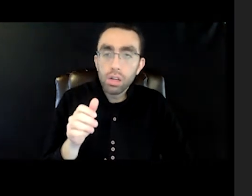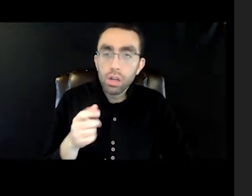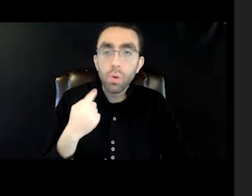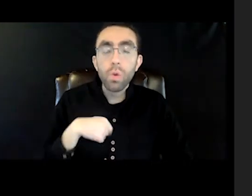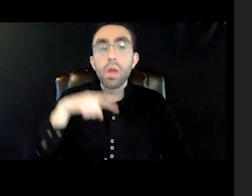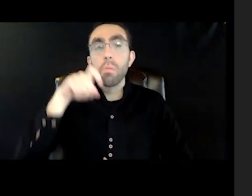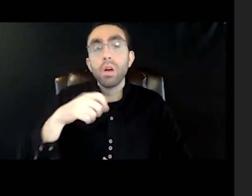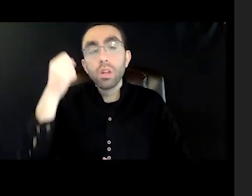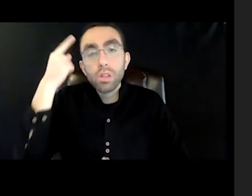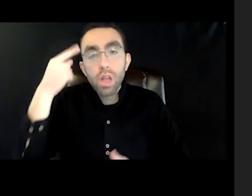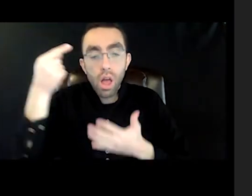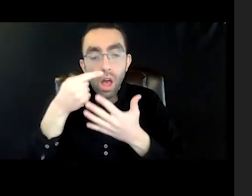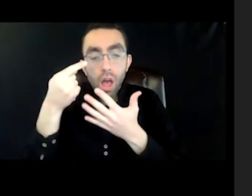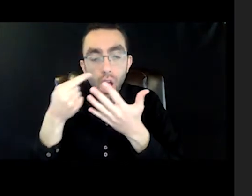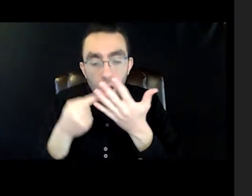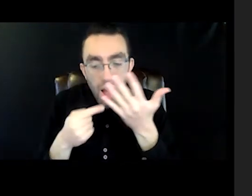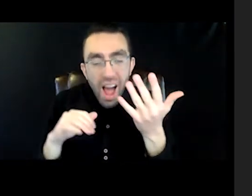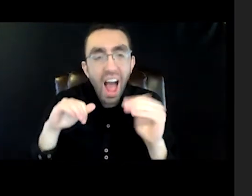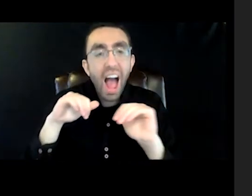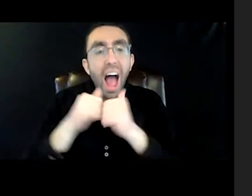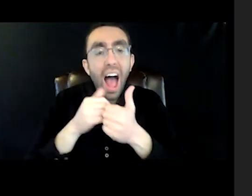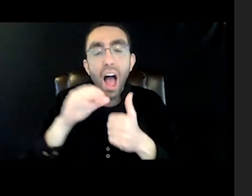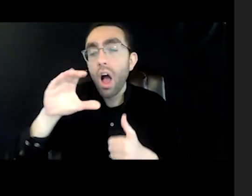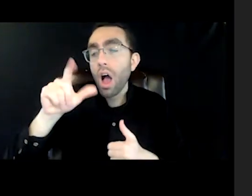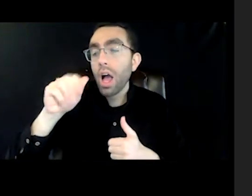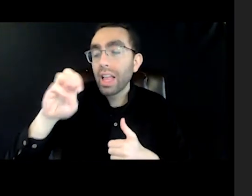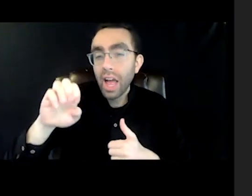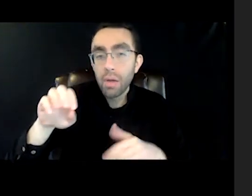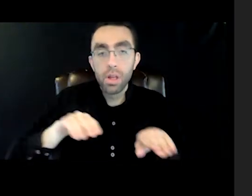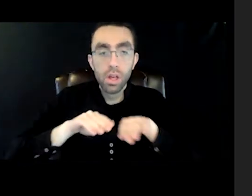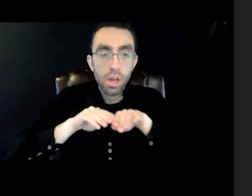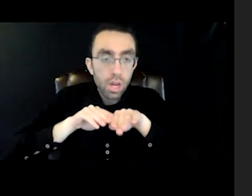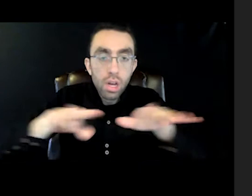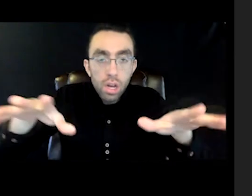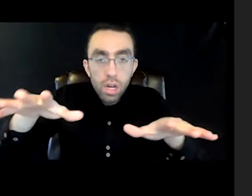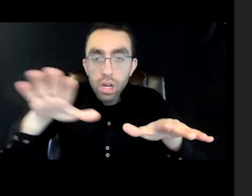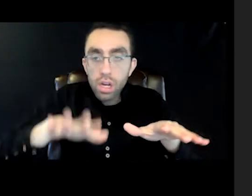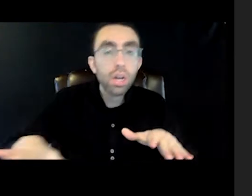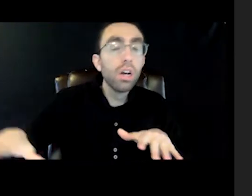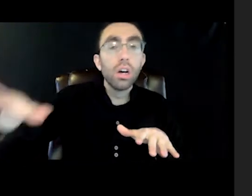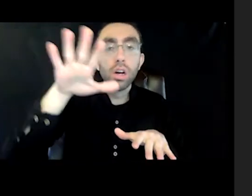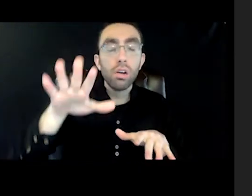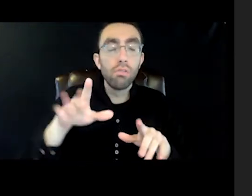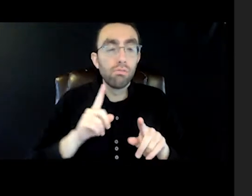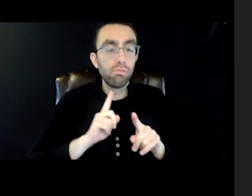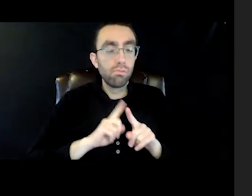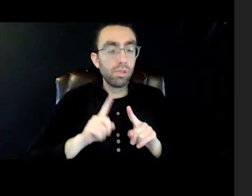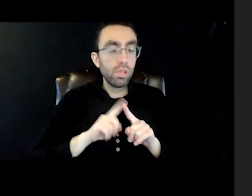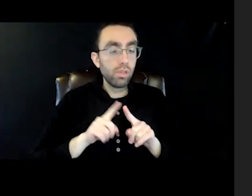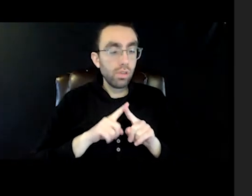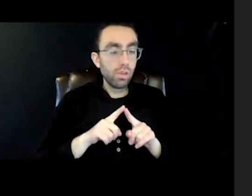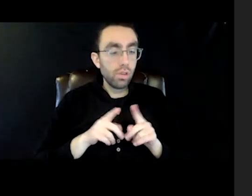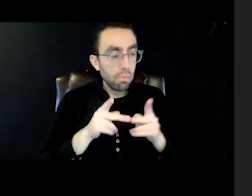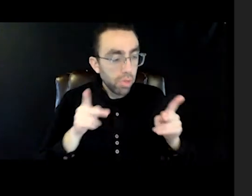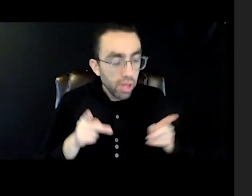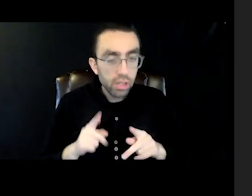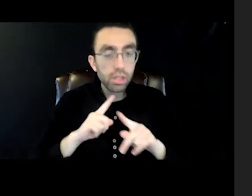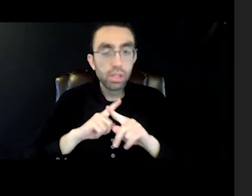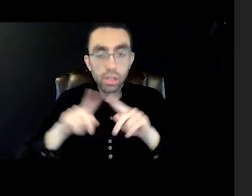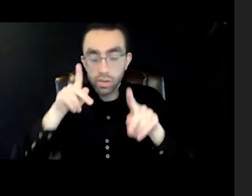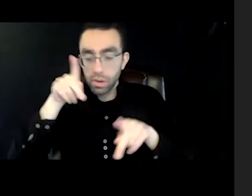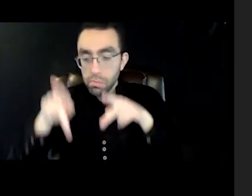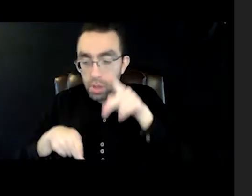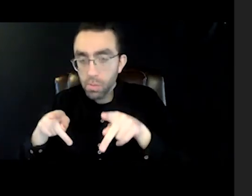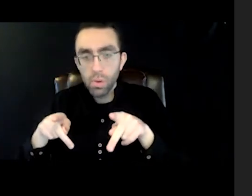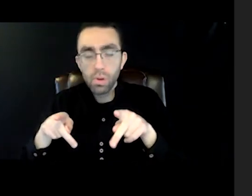that climate change is happening, that is having in different places, to people with different positionalities,